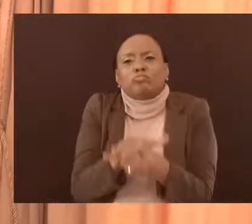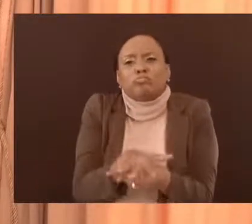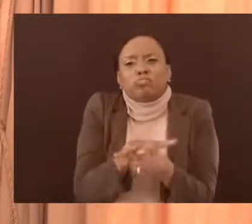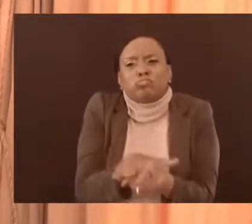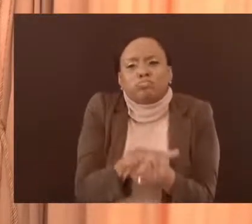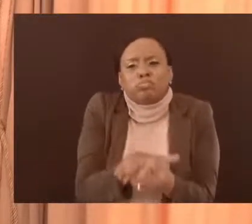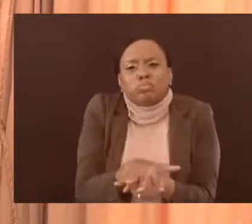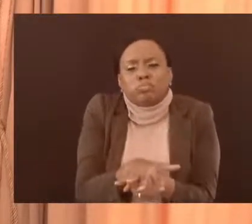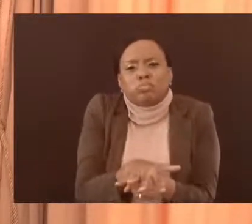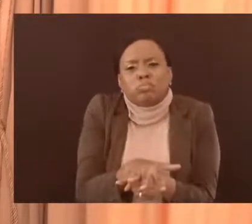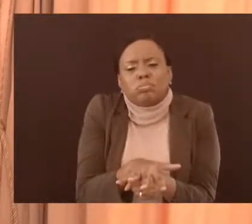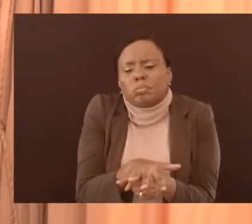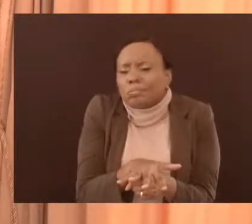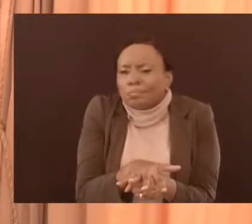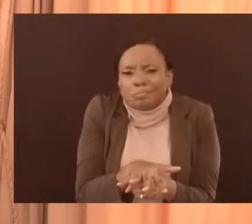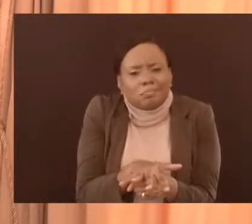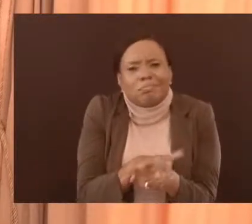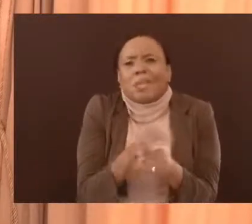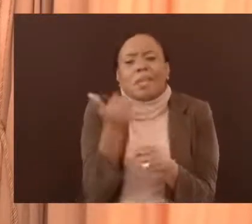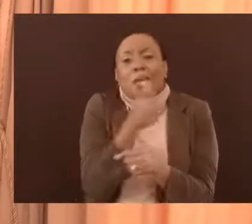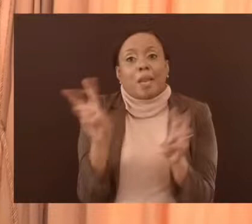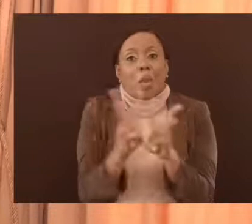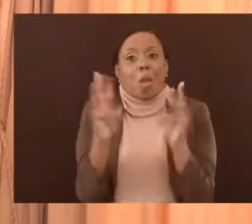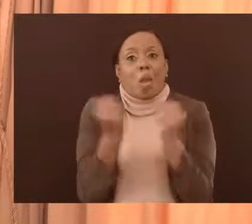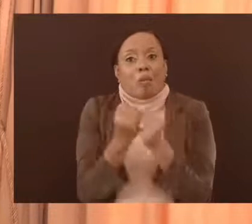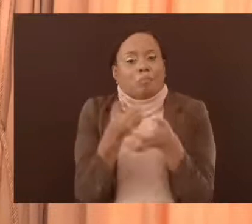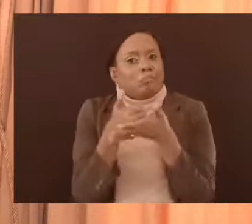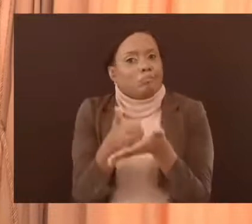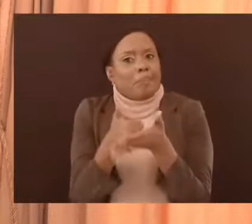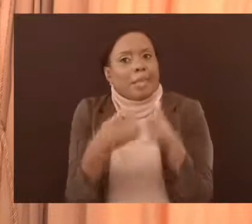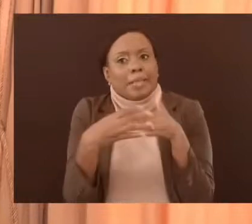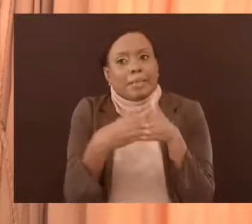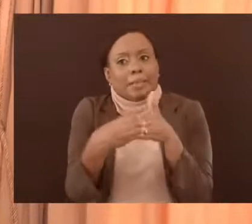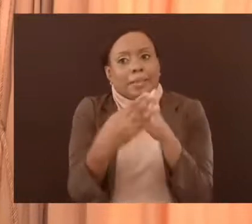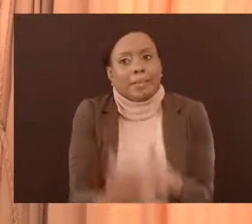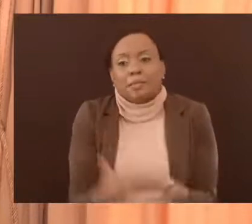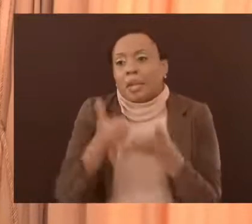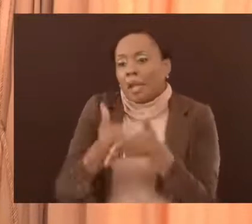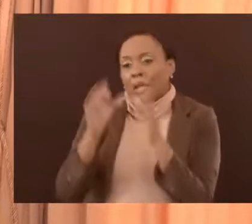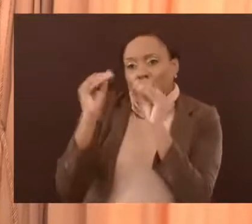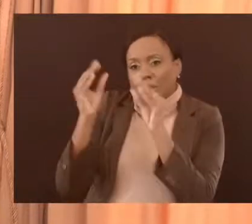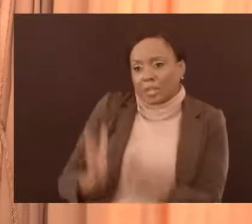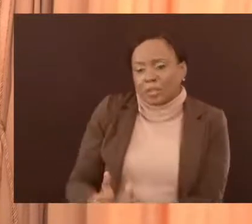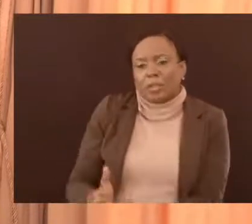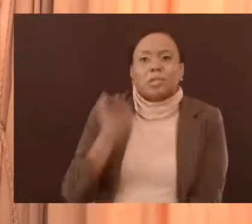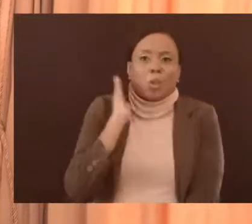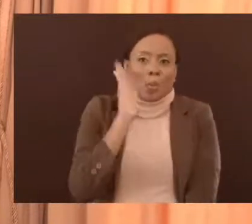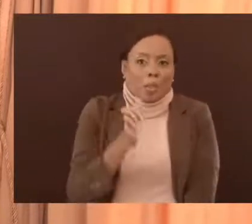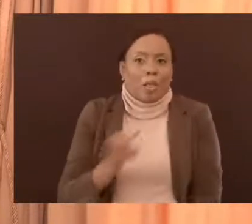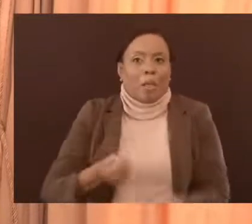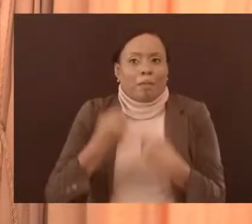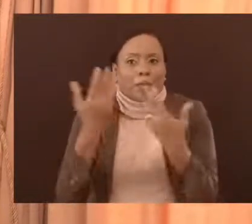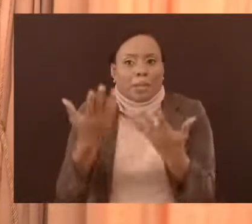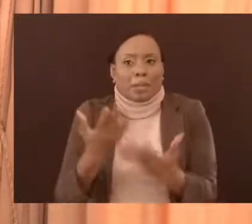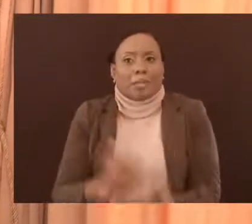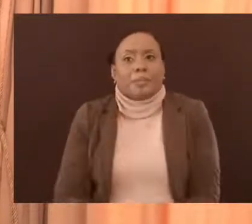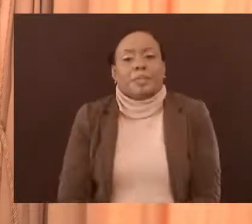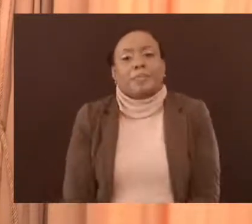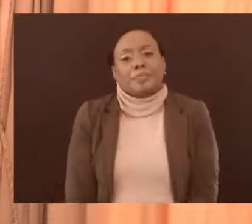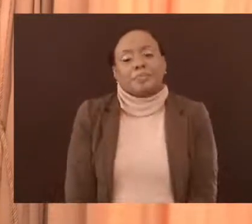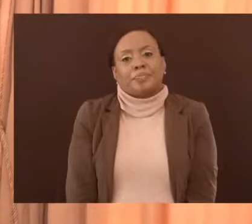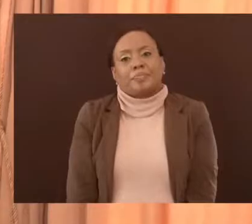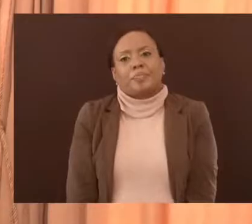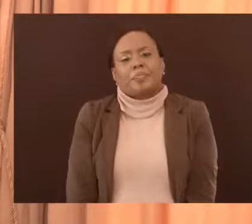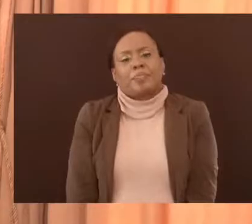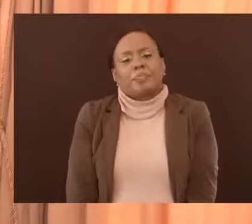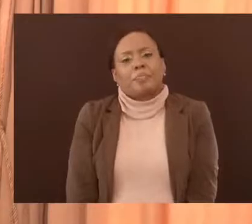Any workshop that can assist the leaders and teachers during this time. I spoke